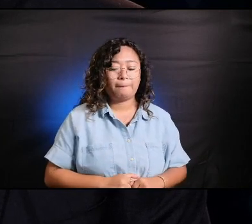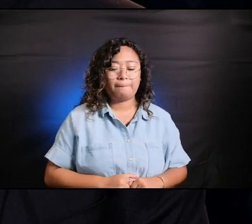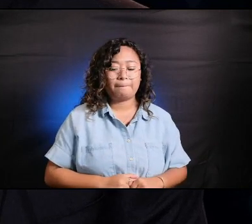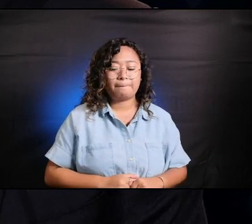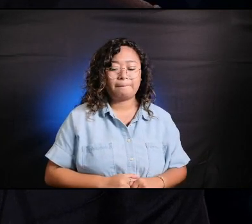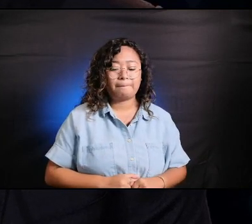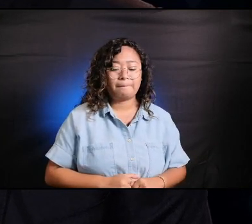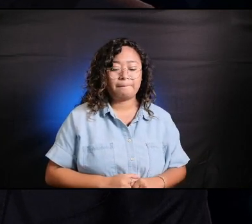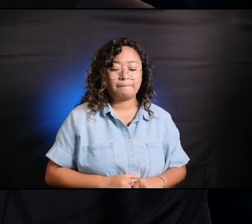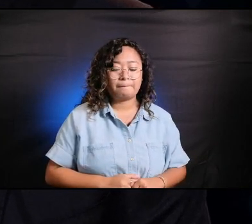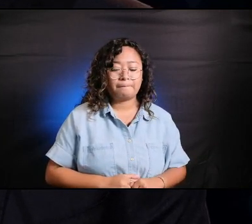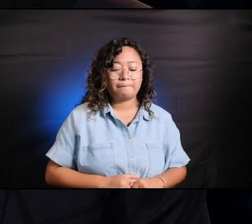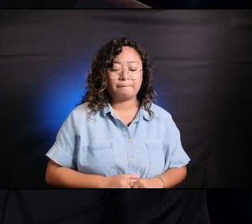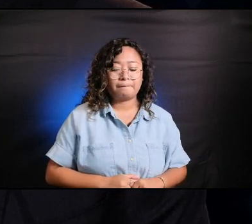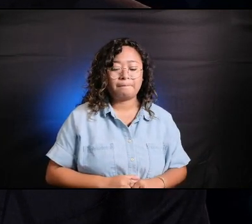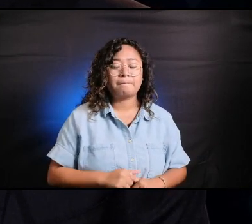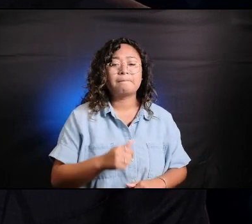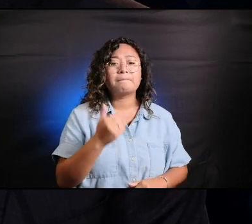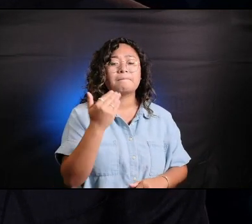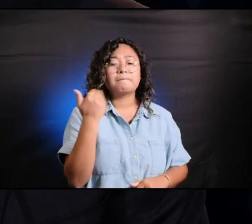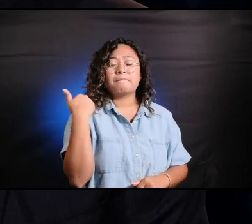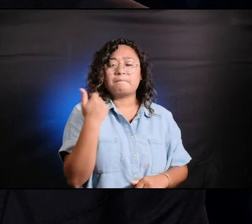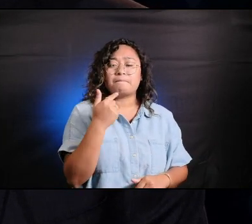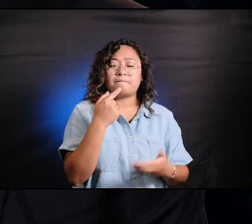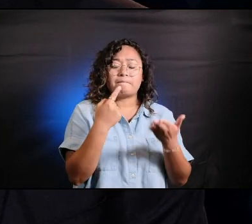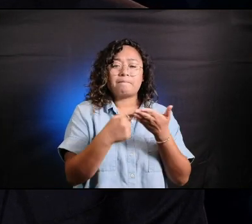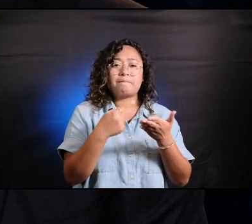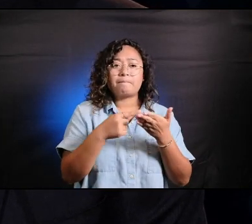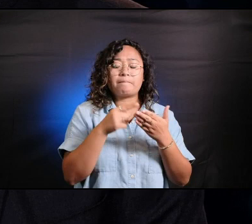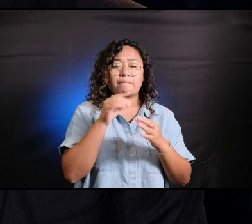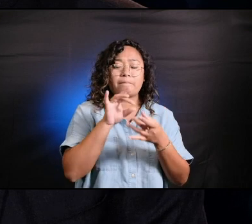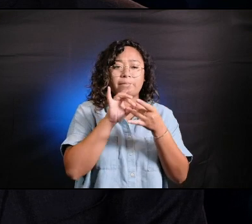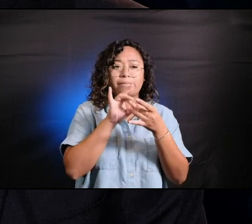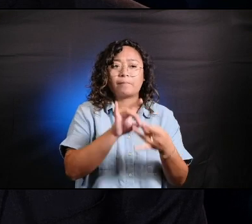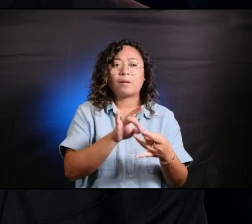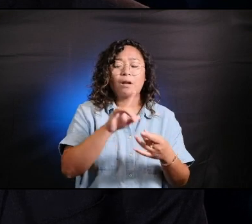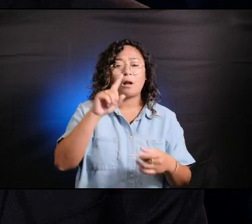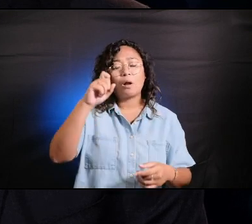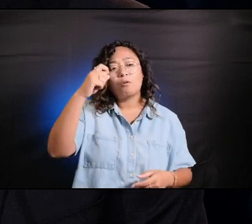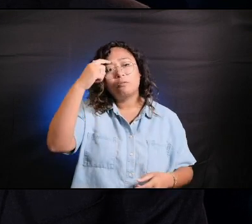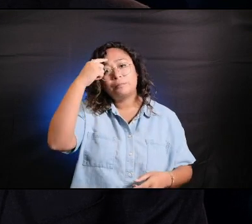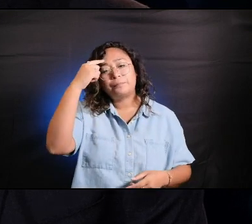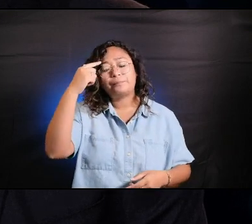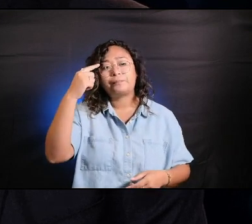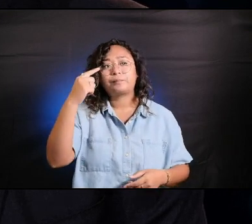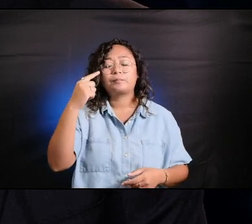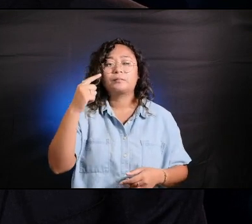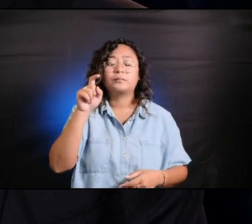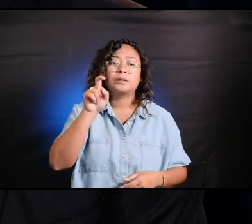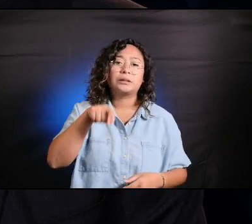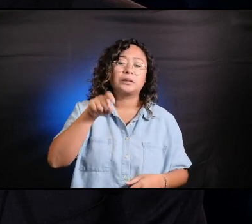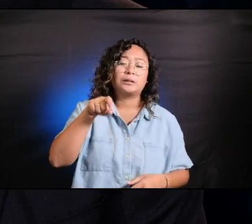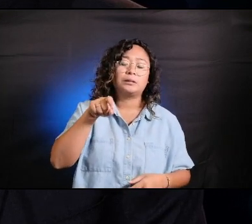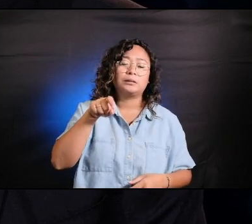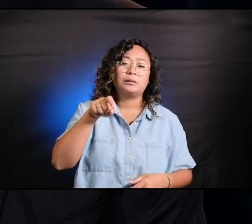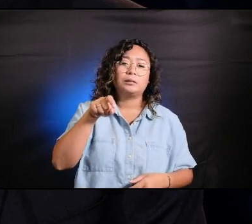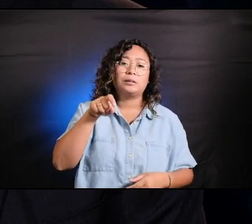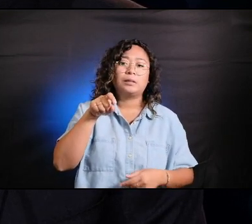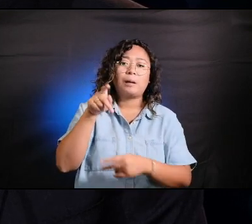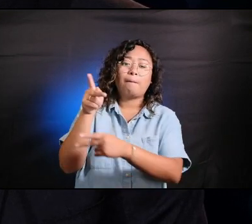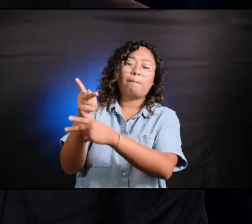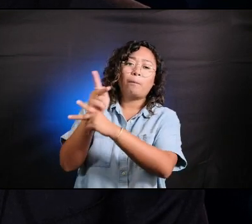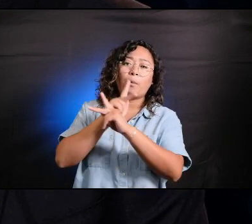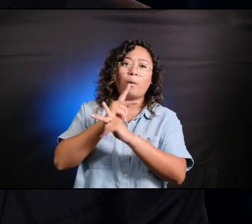Last week we'd spoken about the government needing to most likely borrow